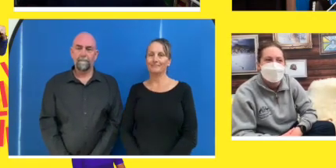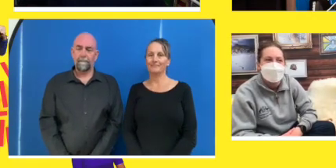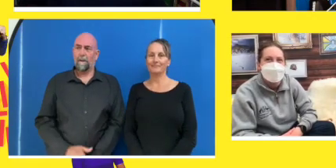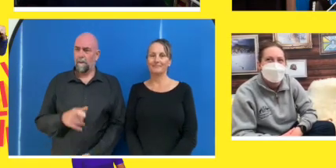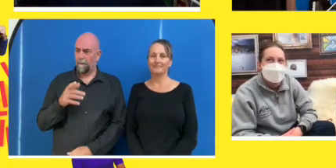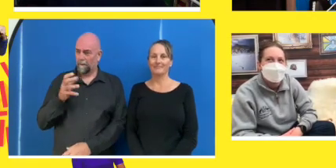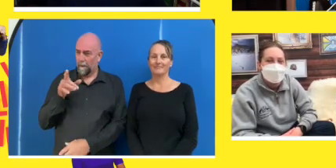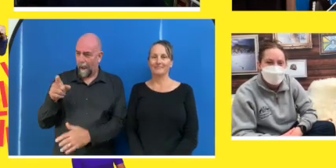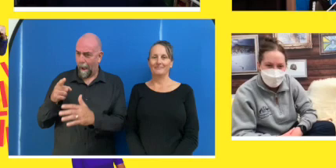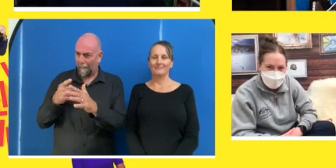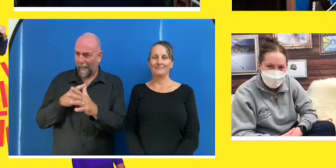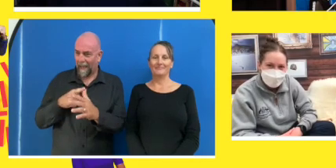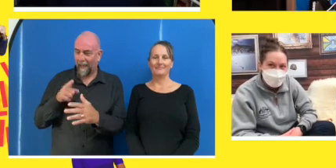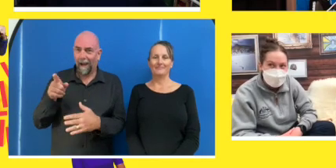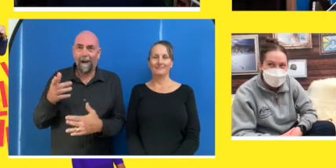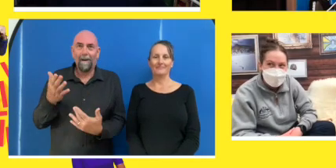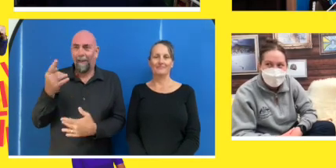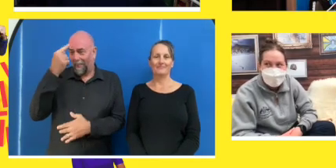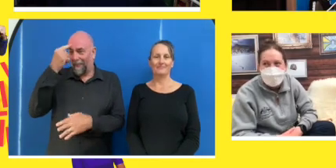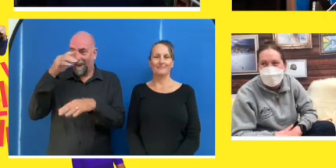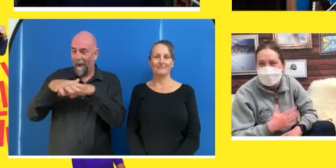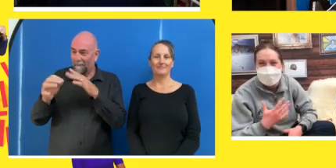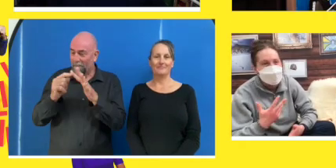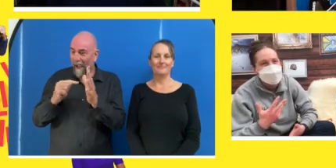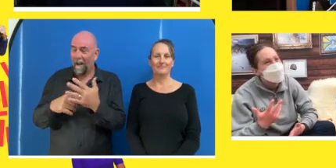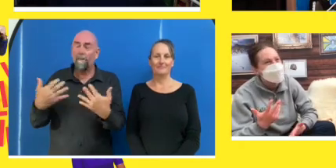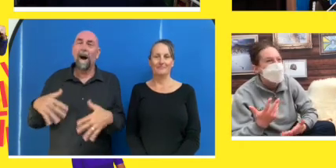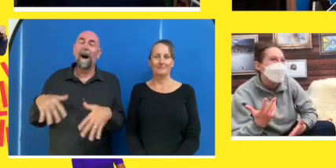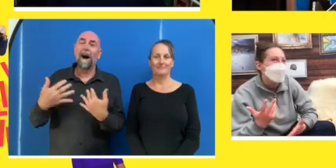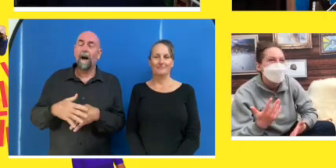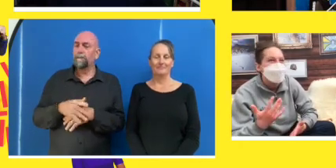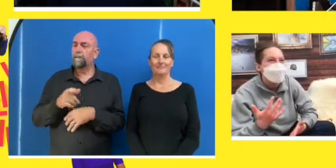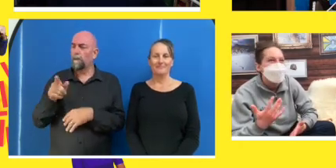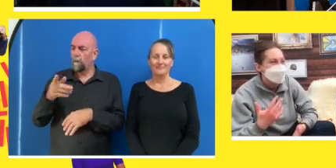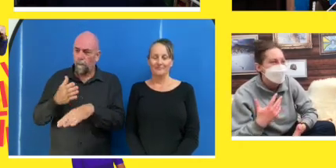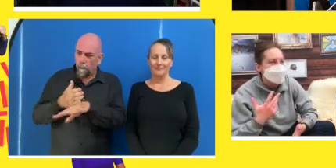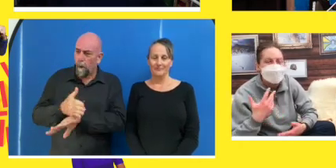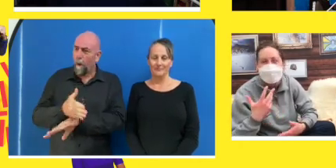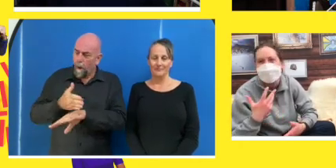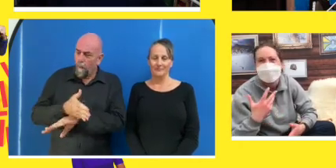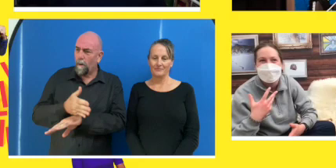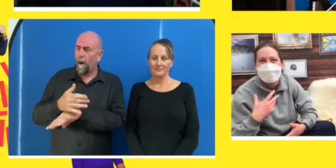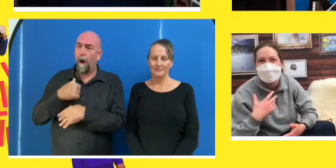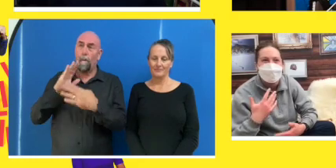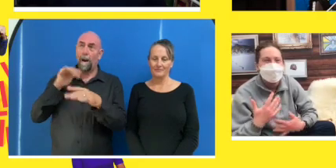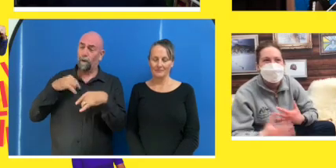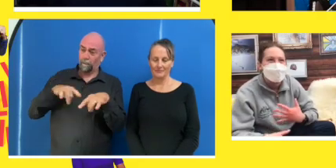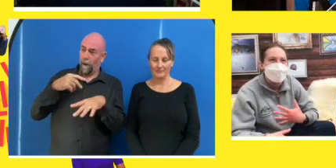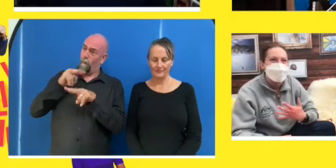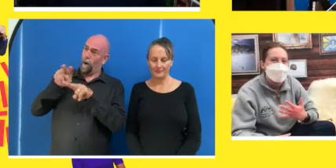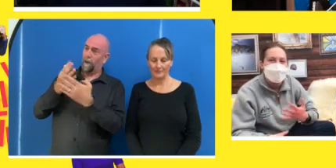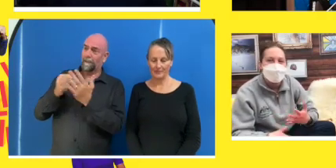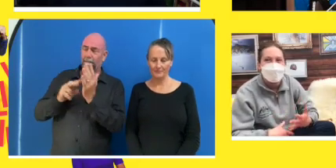safety. It's definitely about Pat's safety, because if I accidentally don't call a roll or I don't say something at the